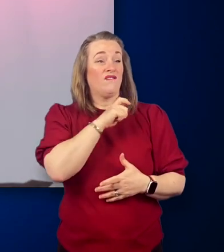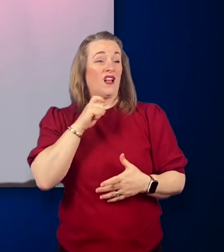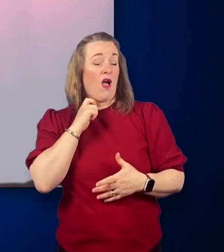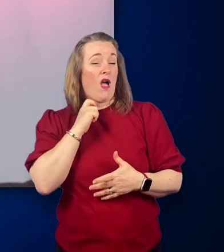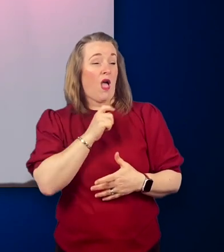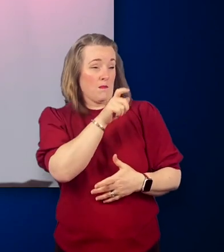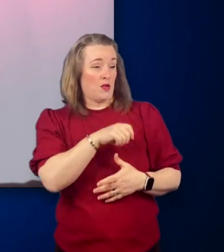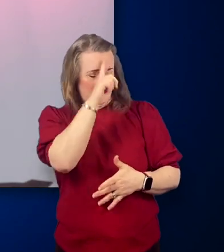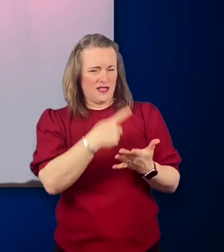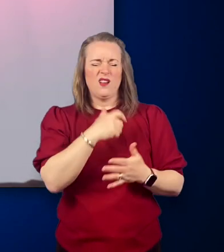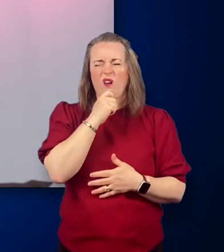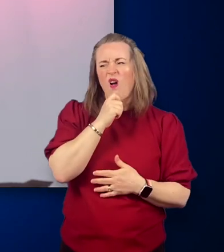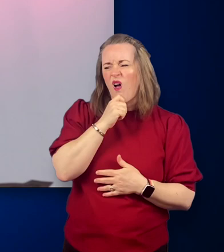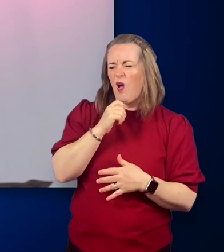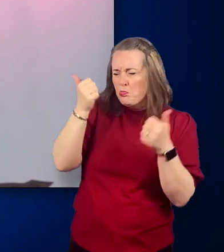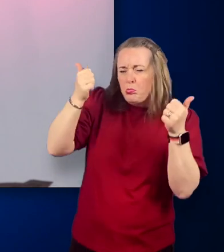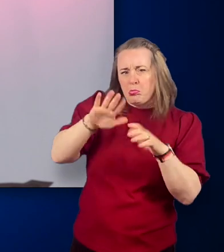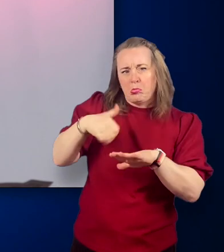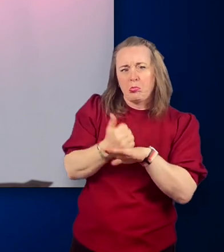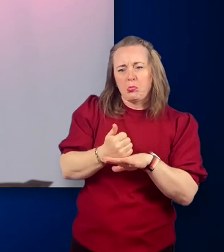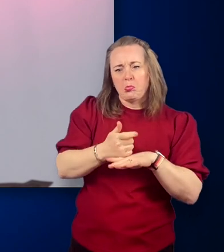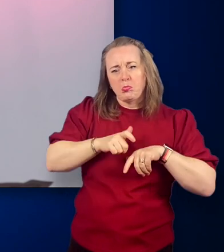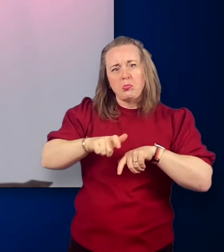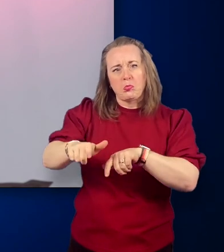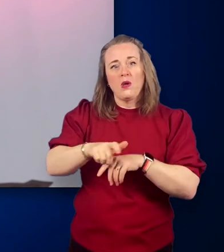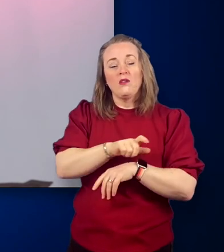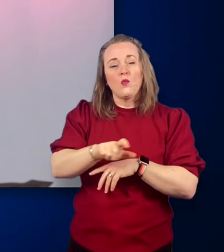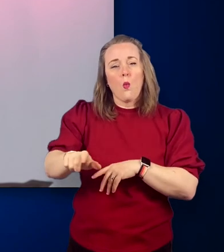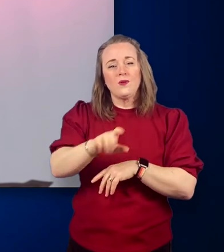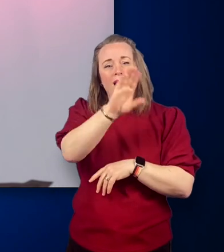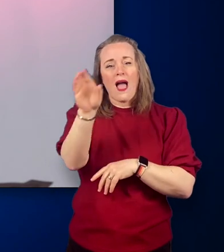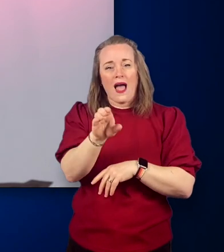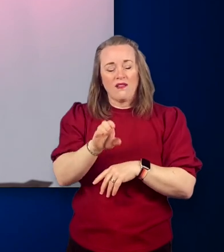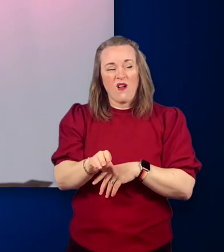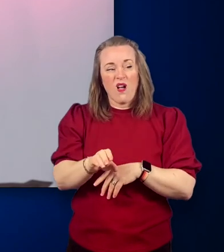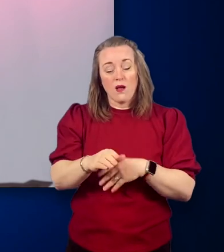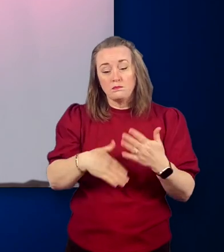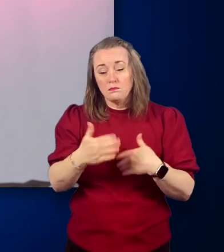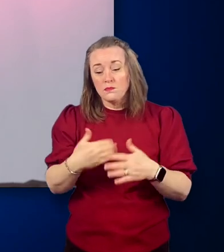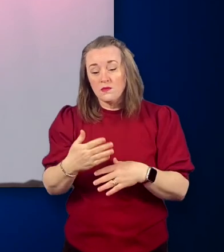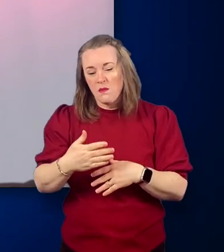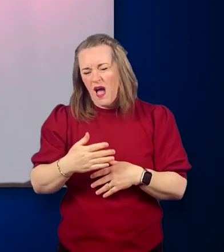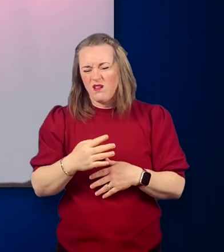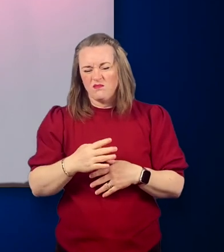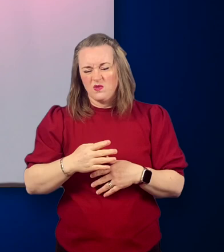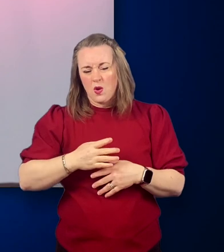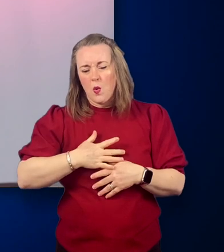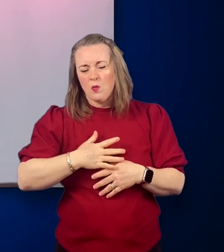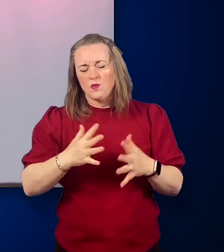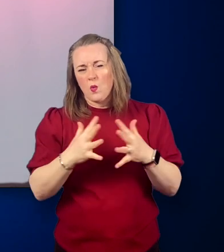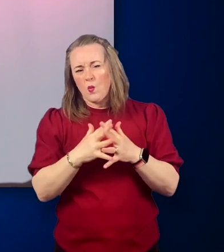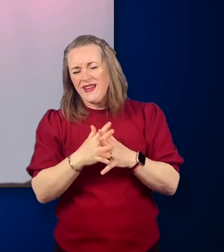an Alpha course. And he was just on, I think, week four. And he was talking to one